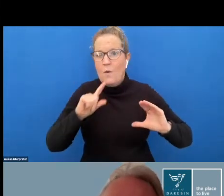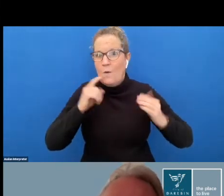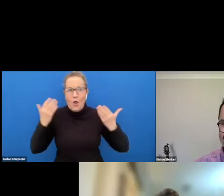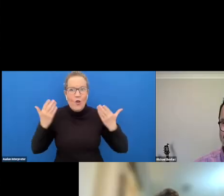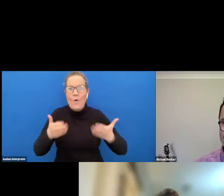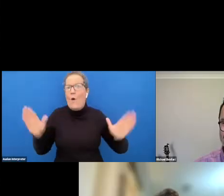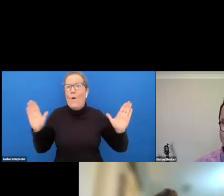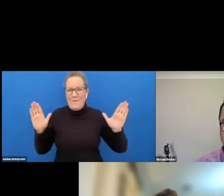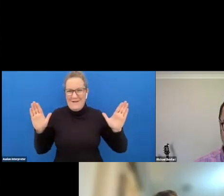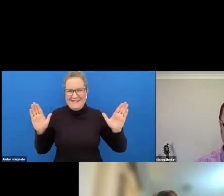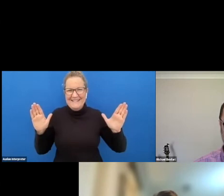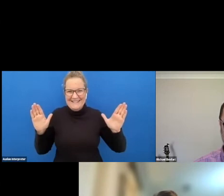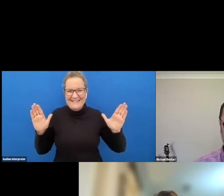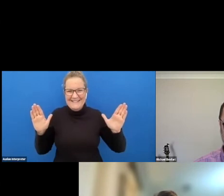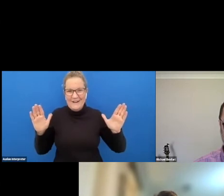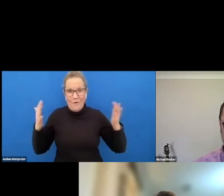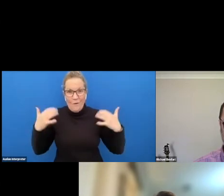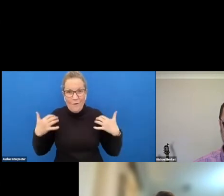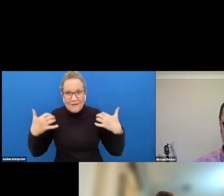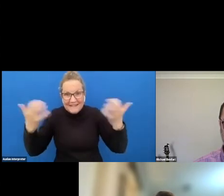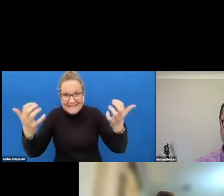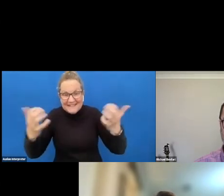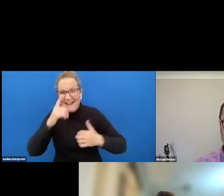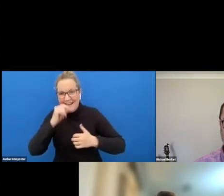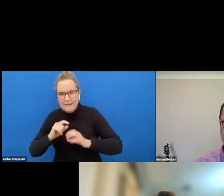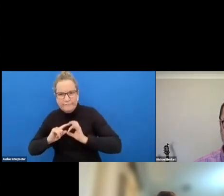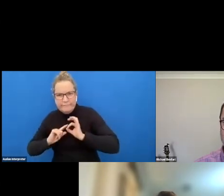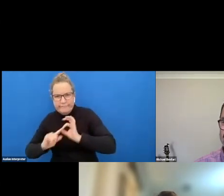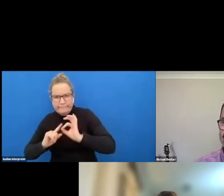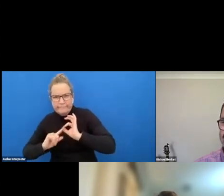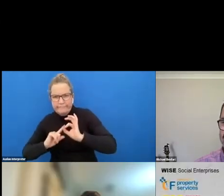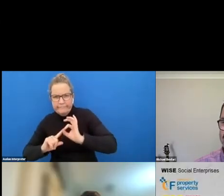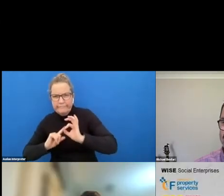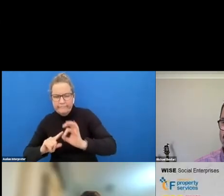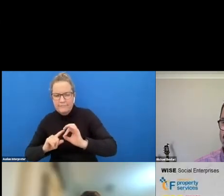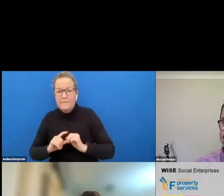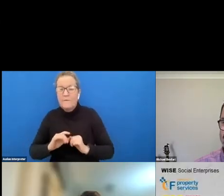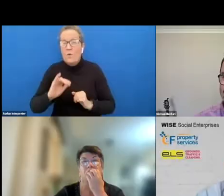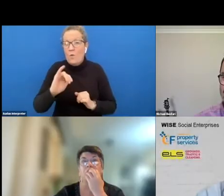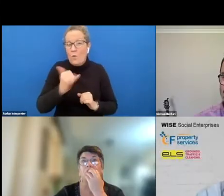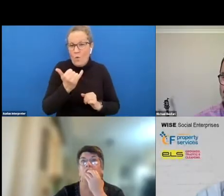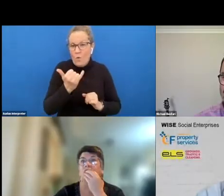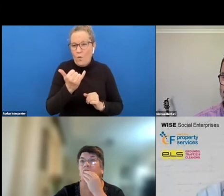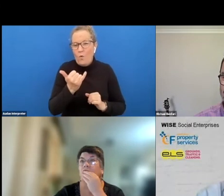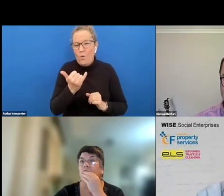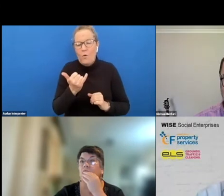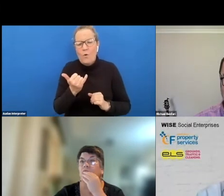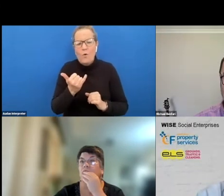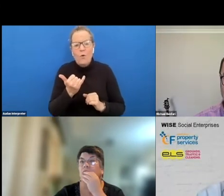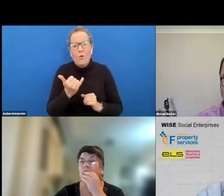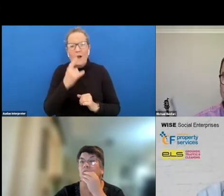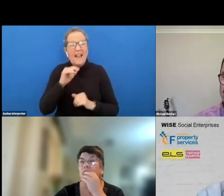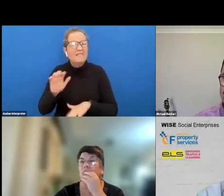um to the audience uh to ask questions um or to uh perhaps just contribute